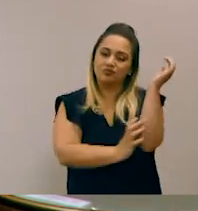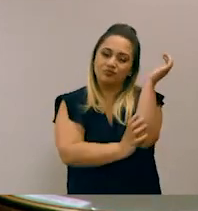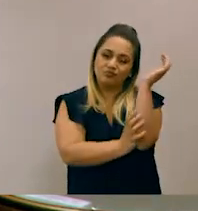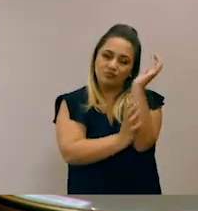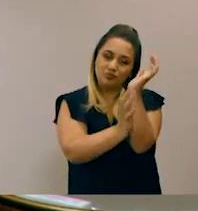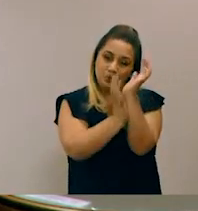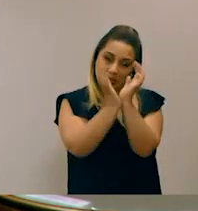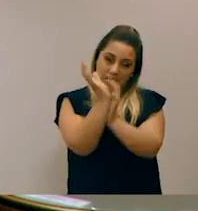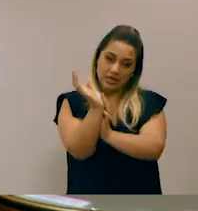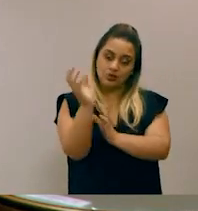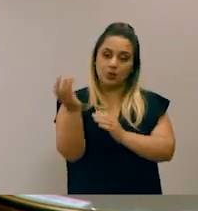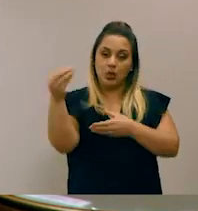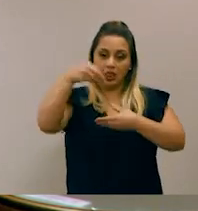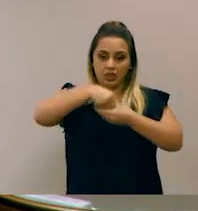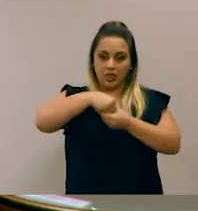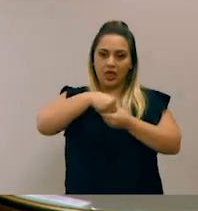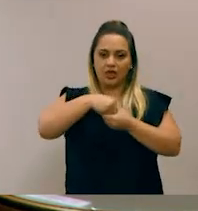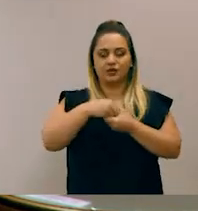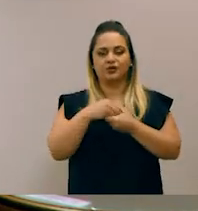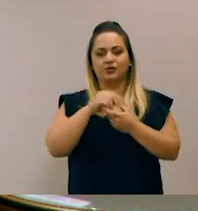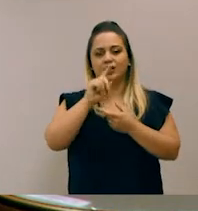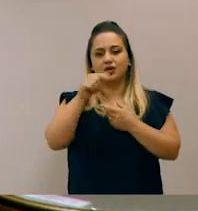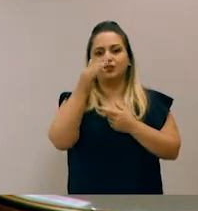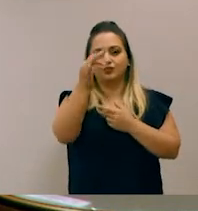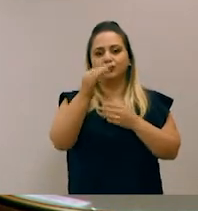whole bureaucratic process to go through